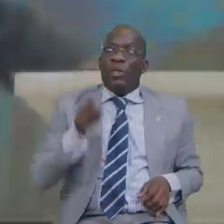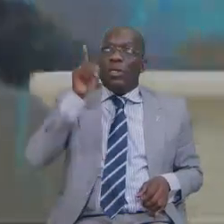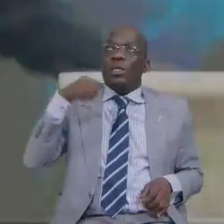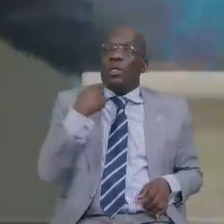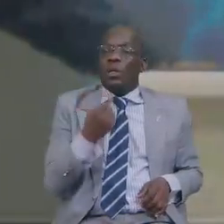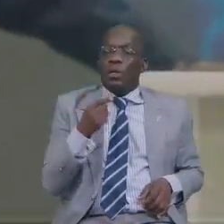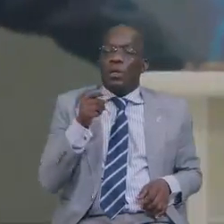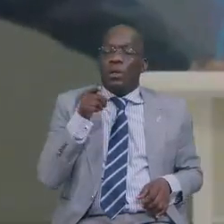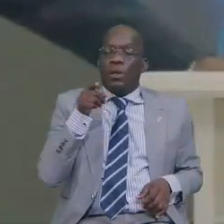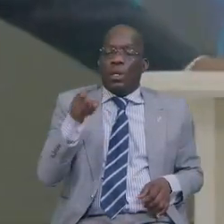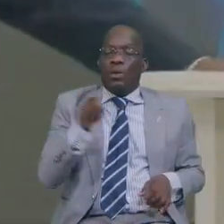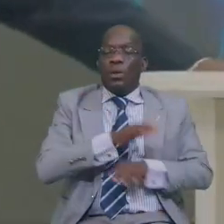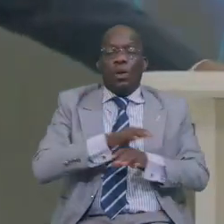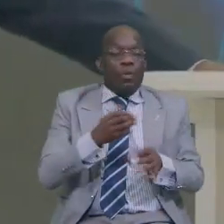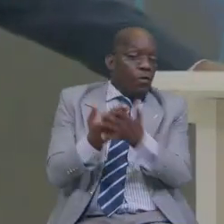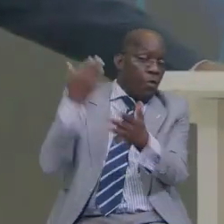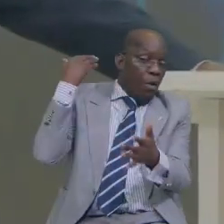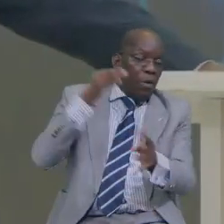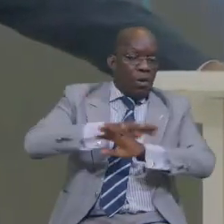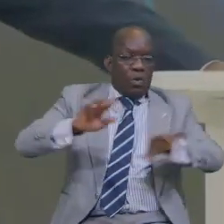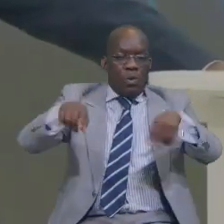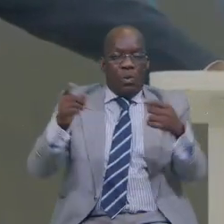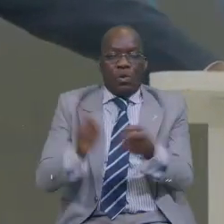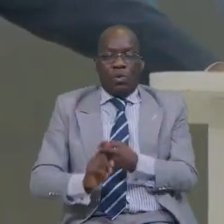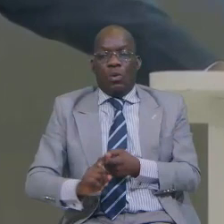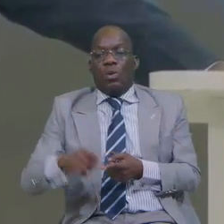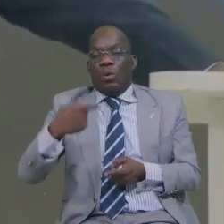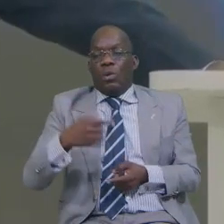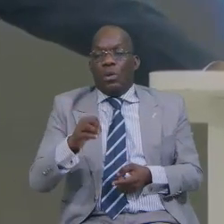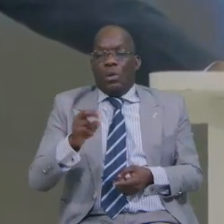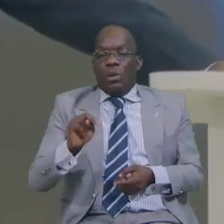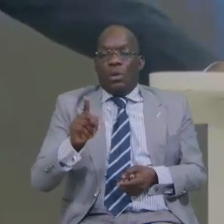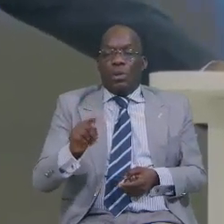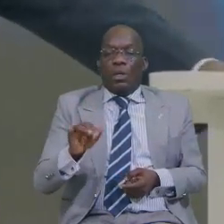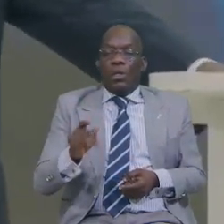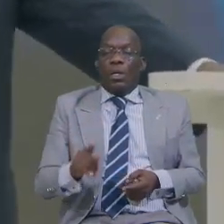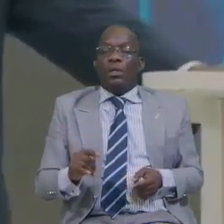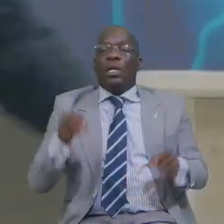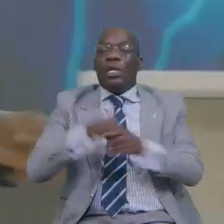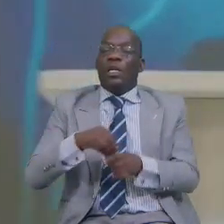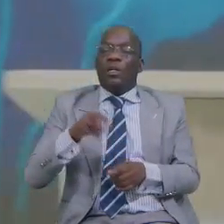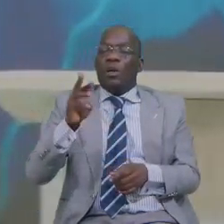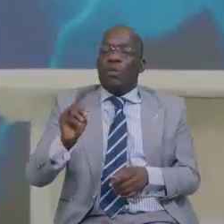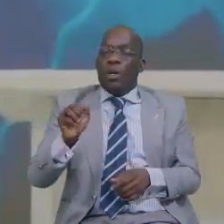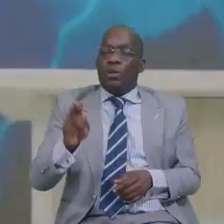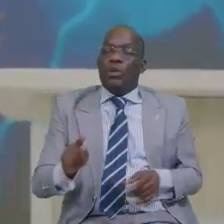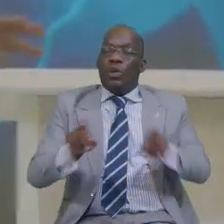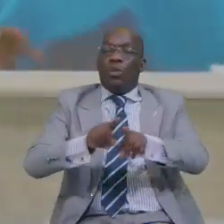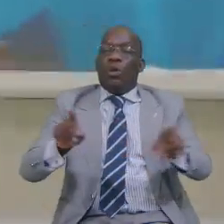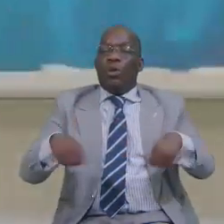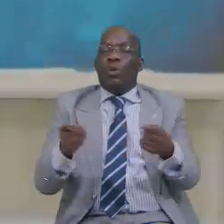the Gentiles, only go to the house of Israel in Matthew chapter 10. But now,